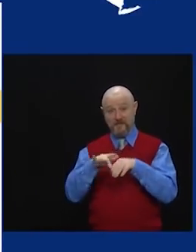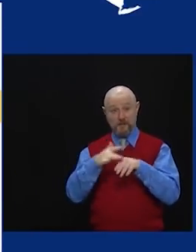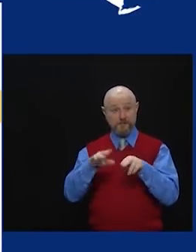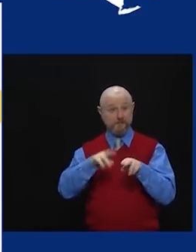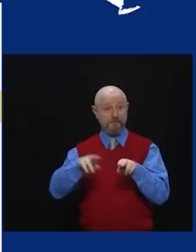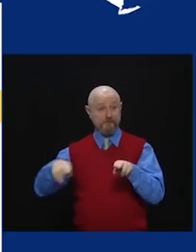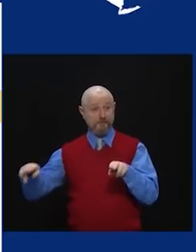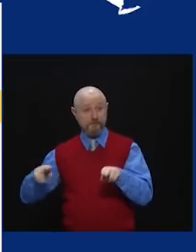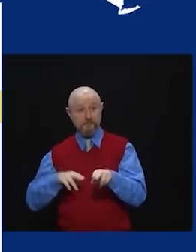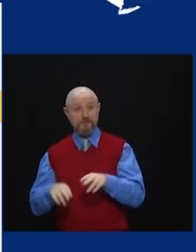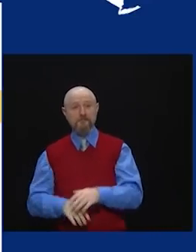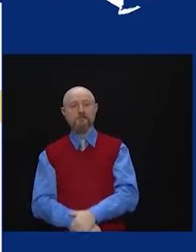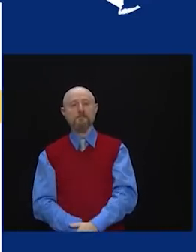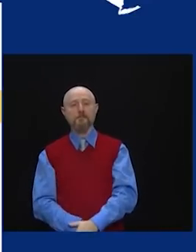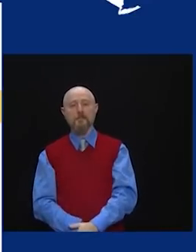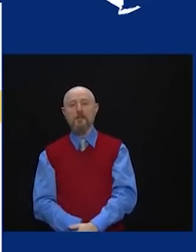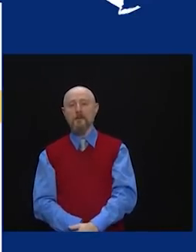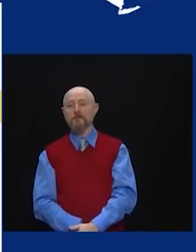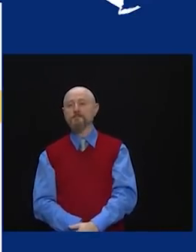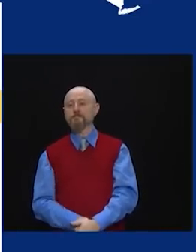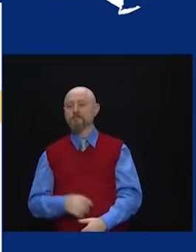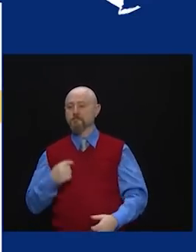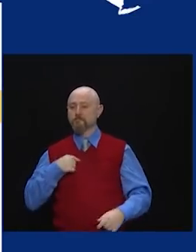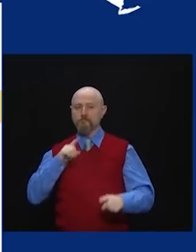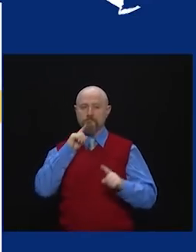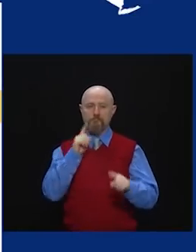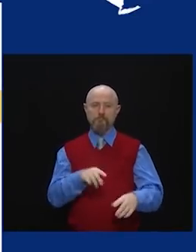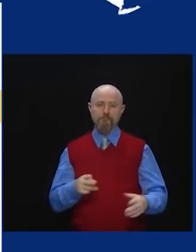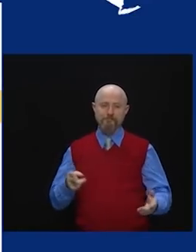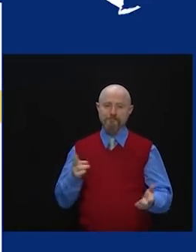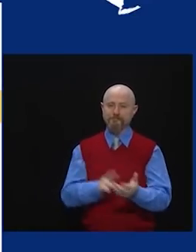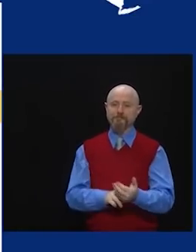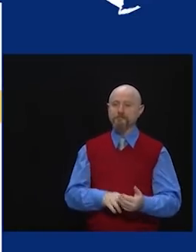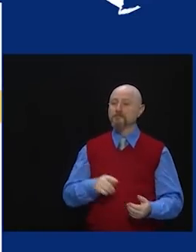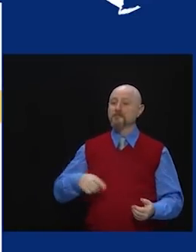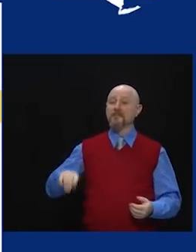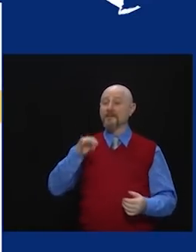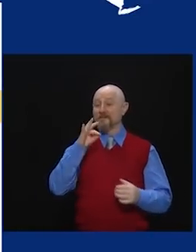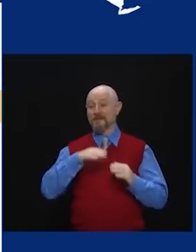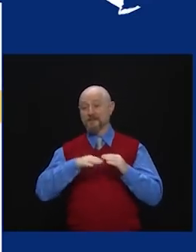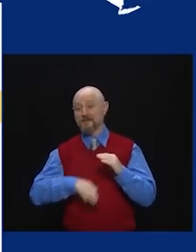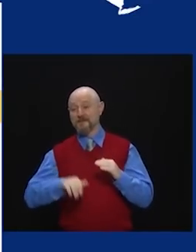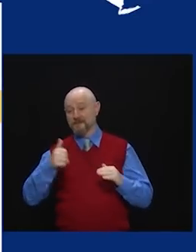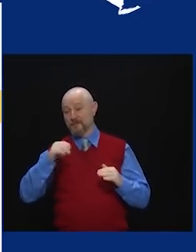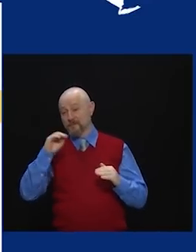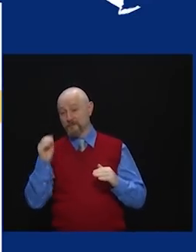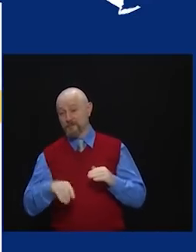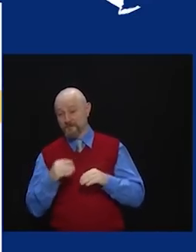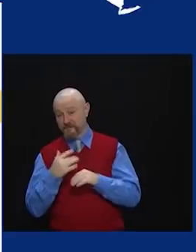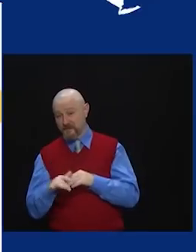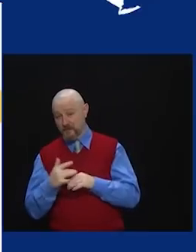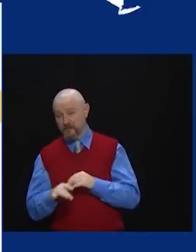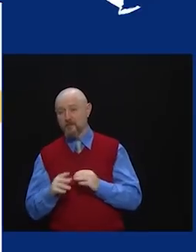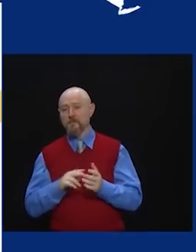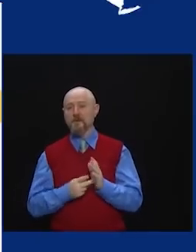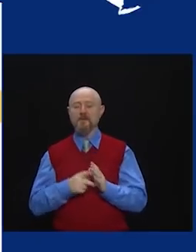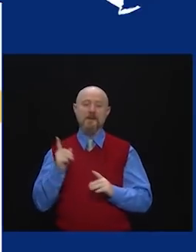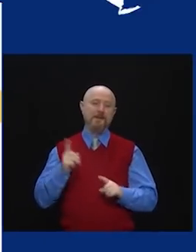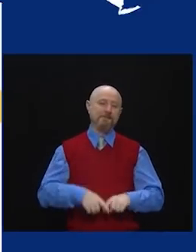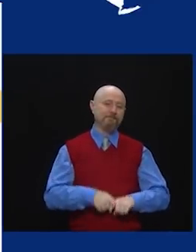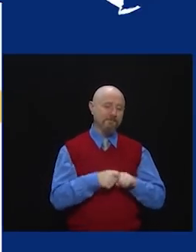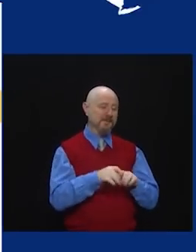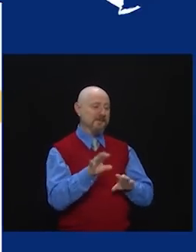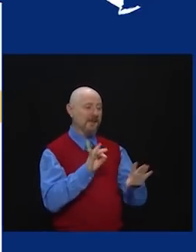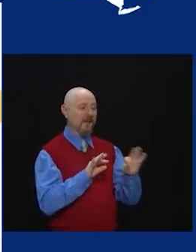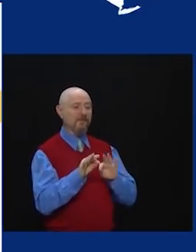non-essential elective procedures at hospitals that were under 10%. We have now gone, and I'm very pleased to see this,